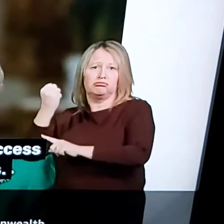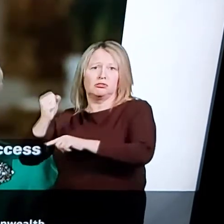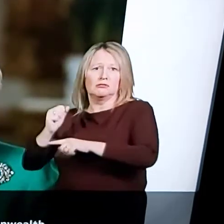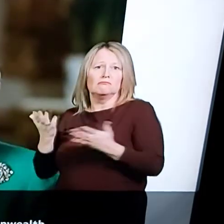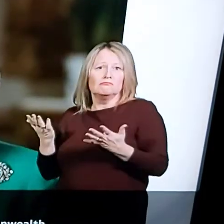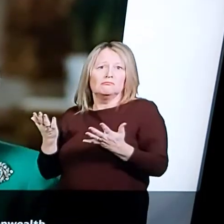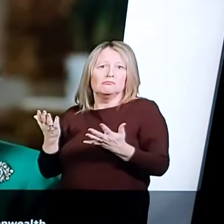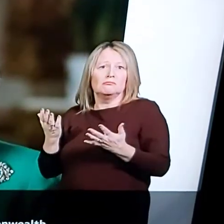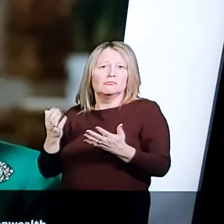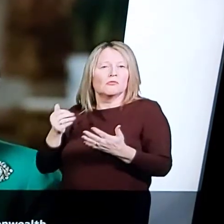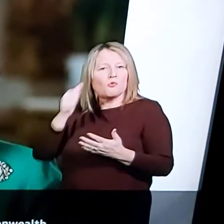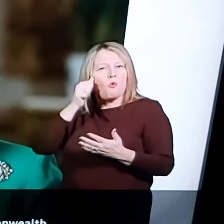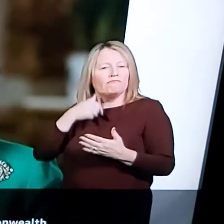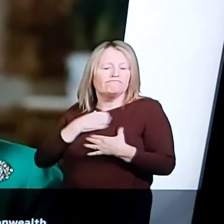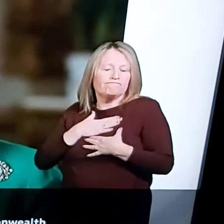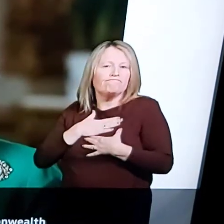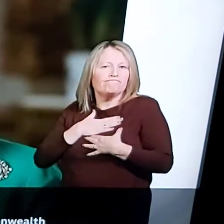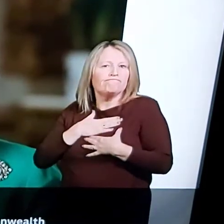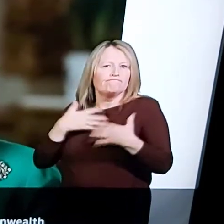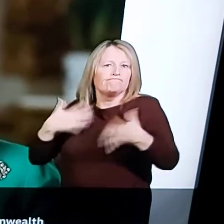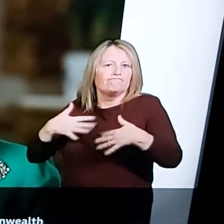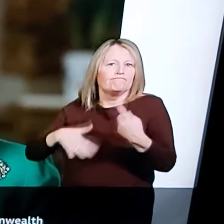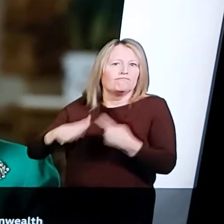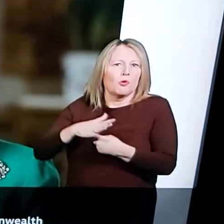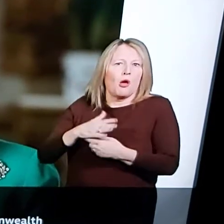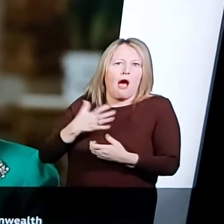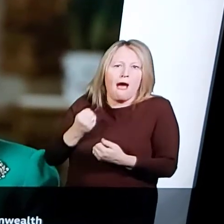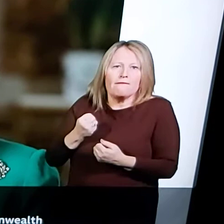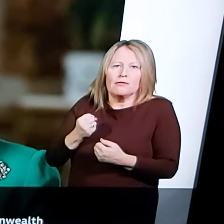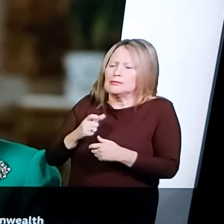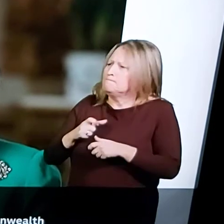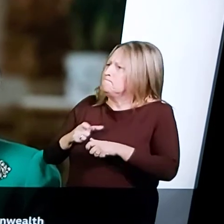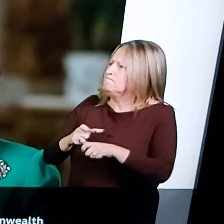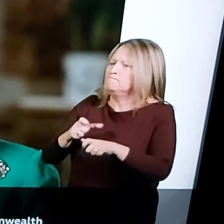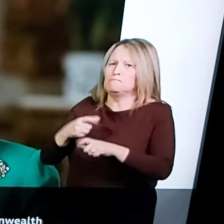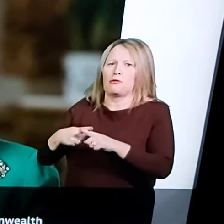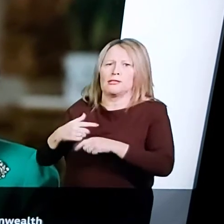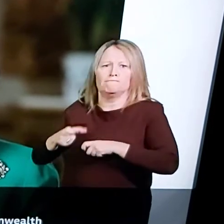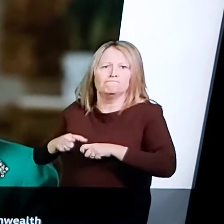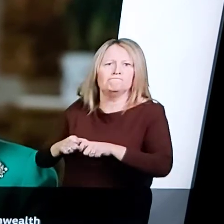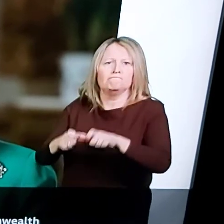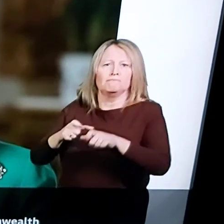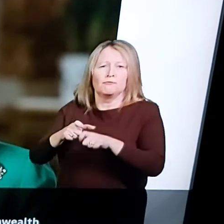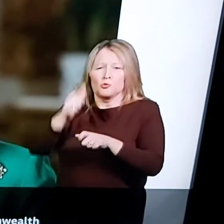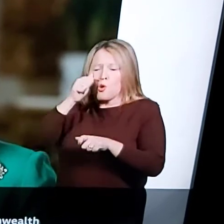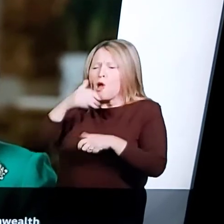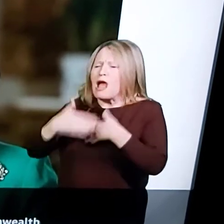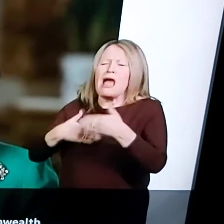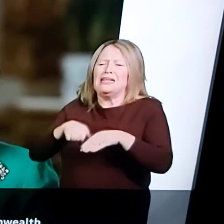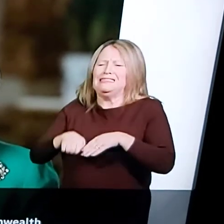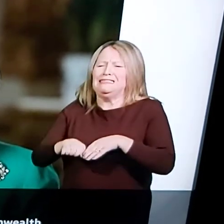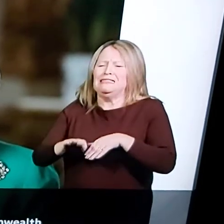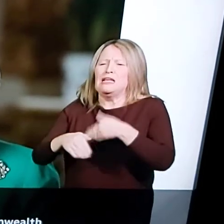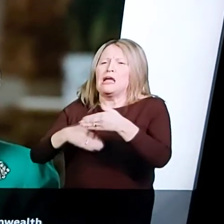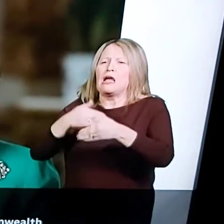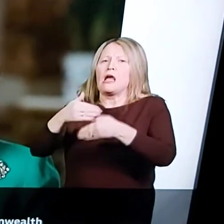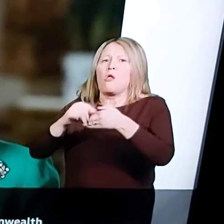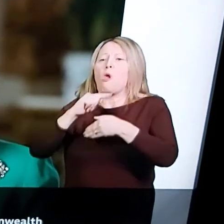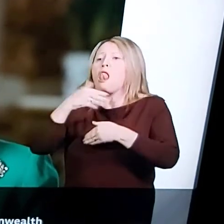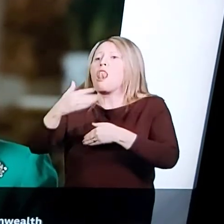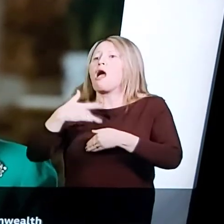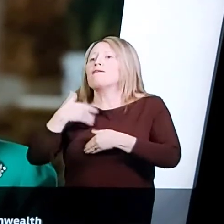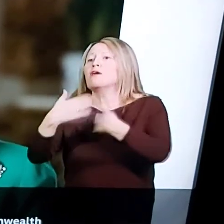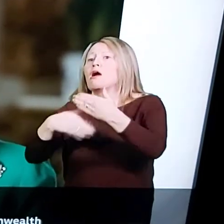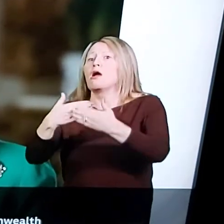We should take comfort that while we may have more still to endure, better days will return. We will be